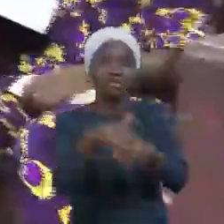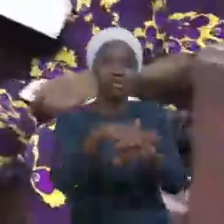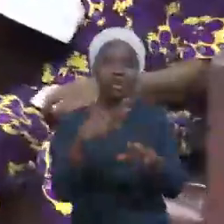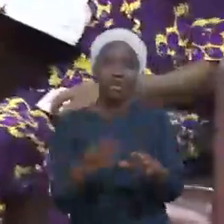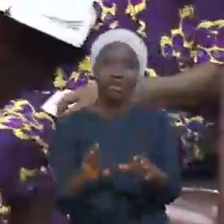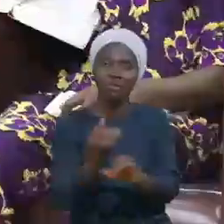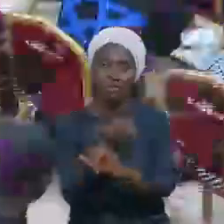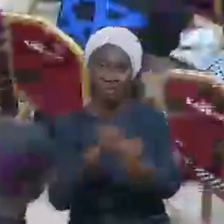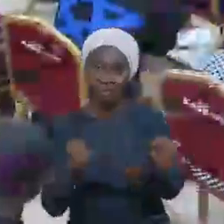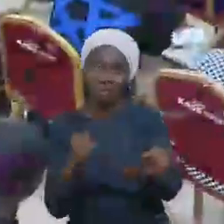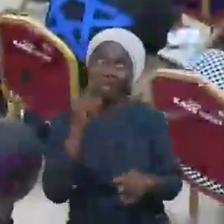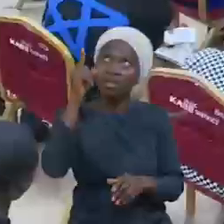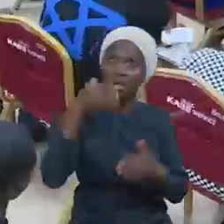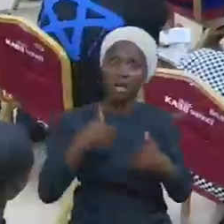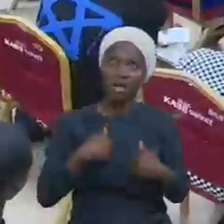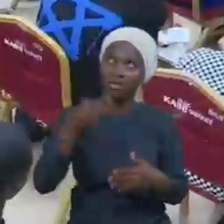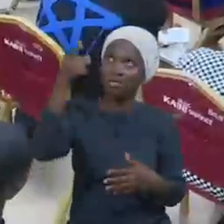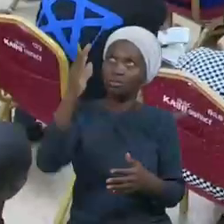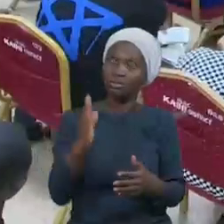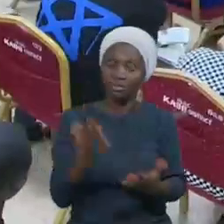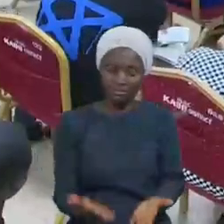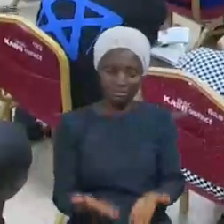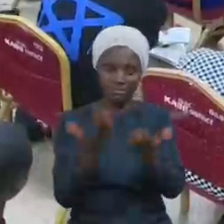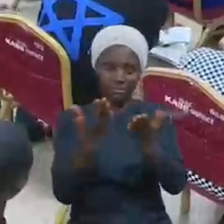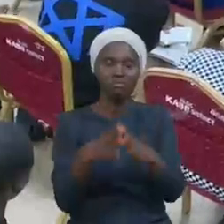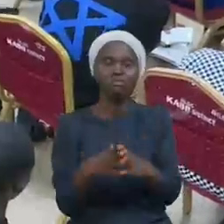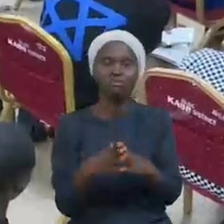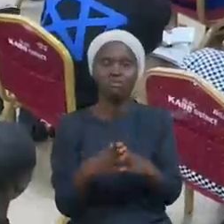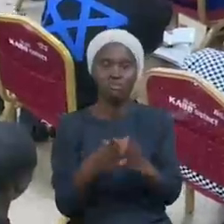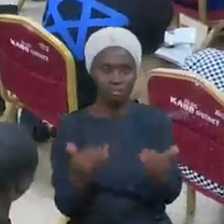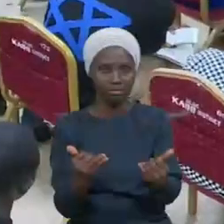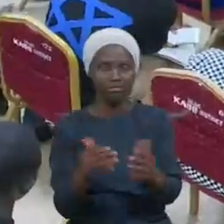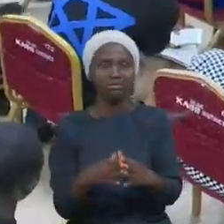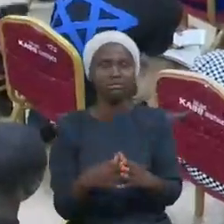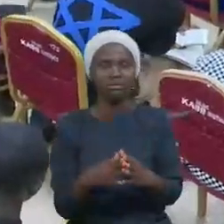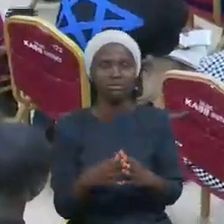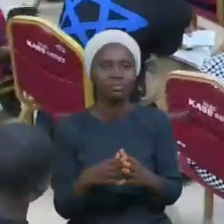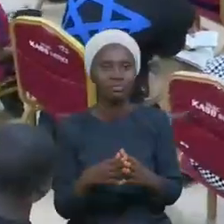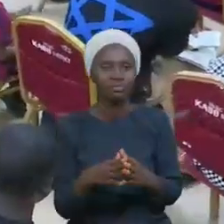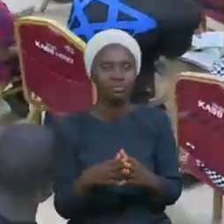as God exalted. Look at this. If a